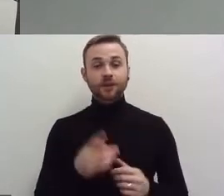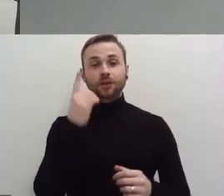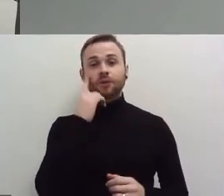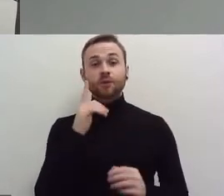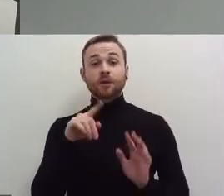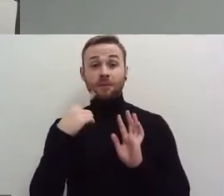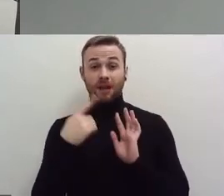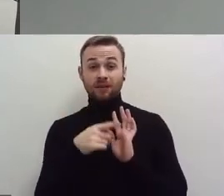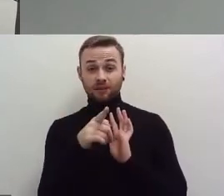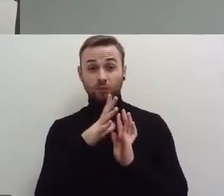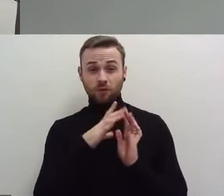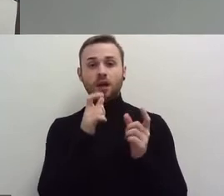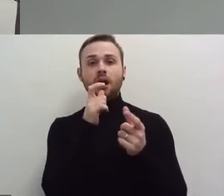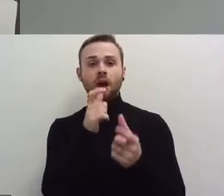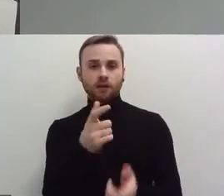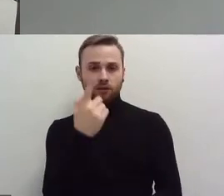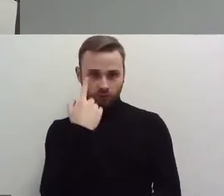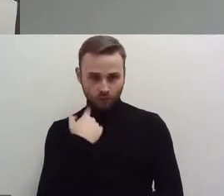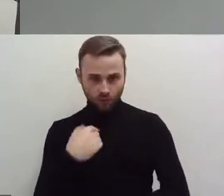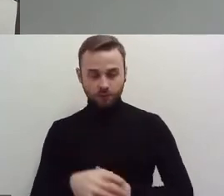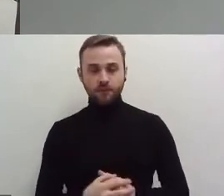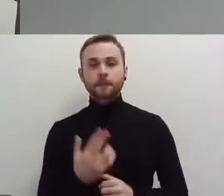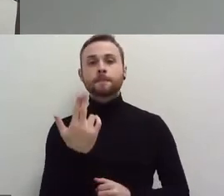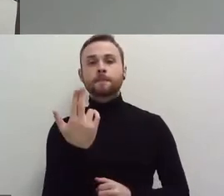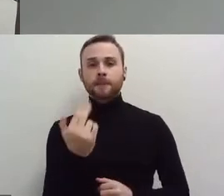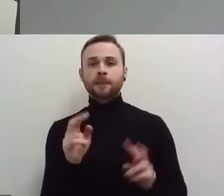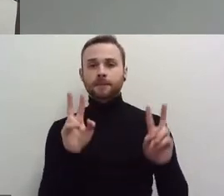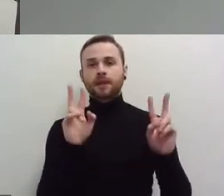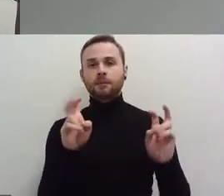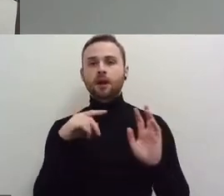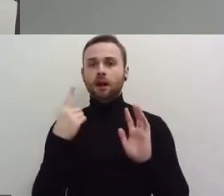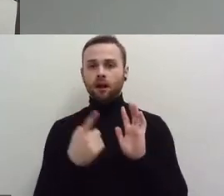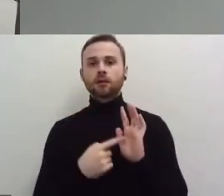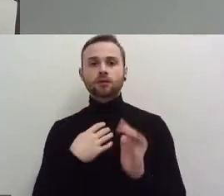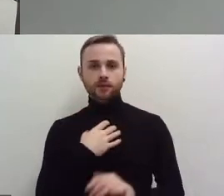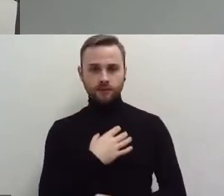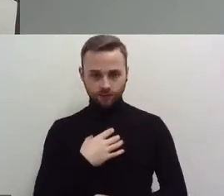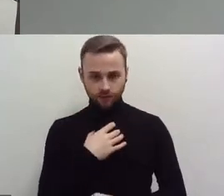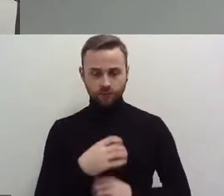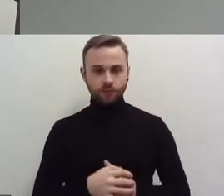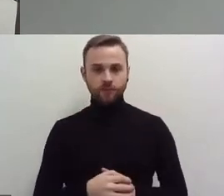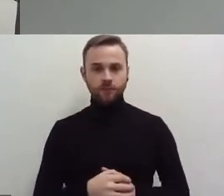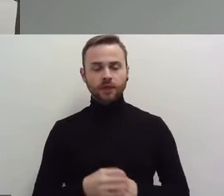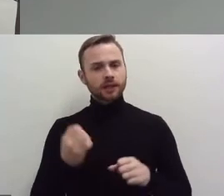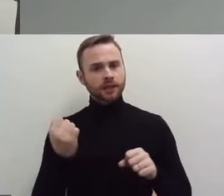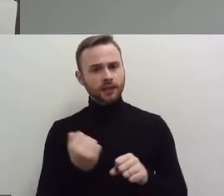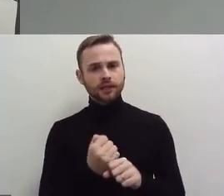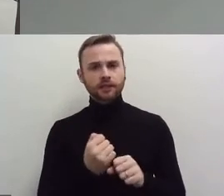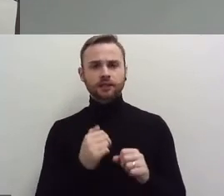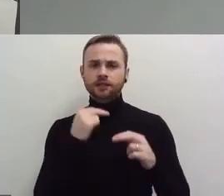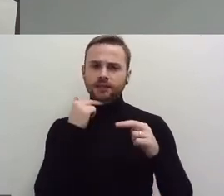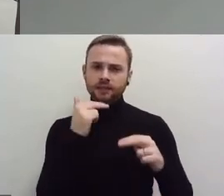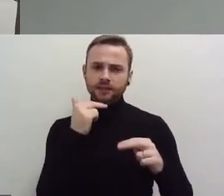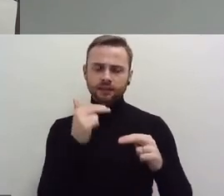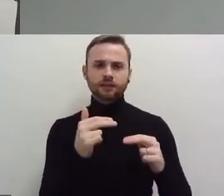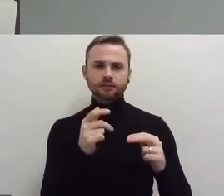think something that we need to be very careful with is with the idea of seeing that the sustainable development